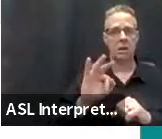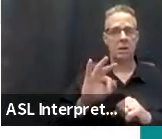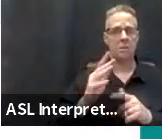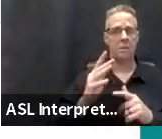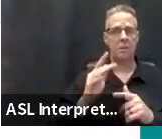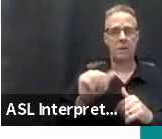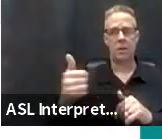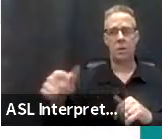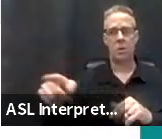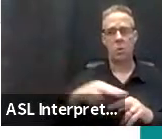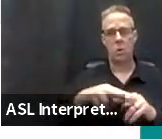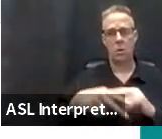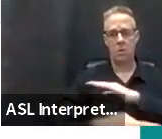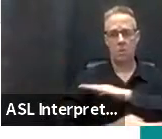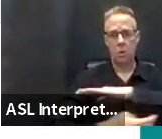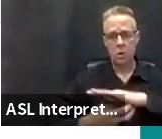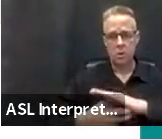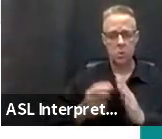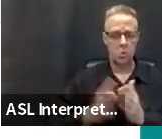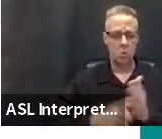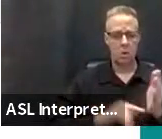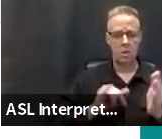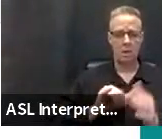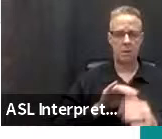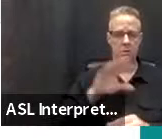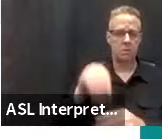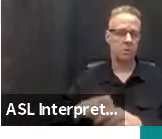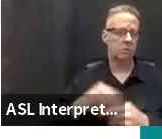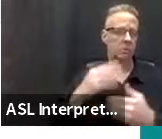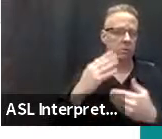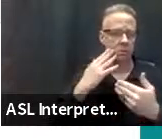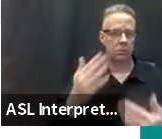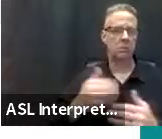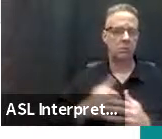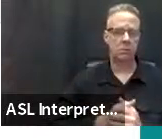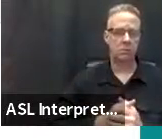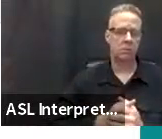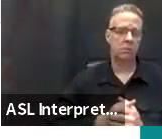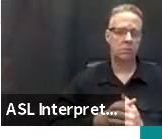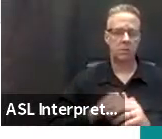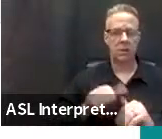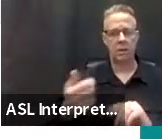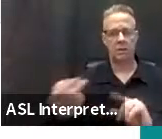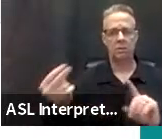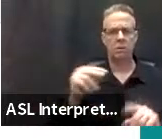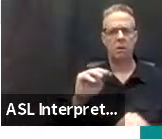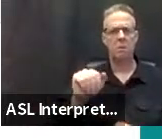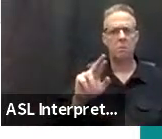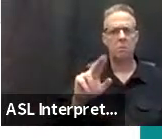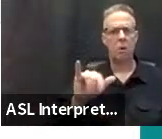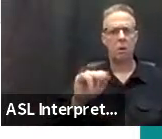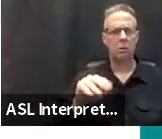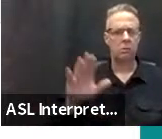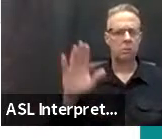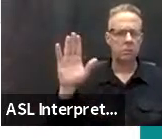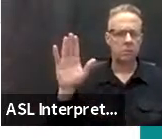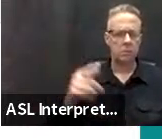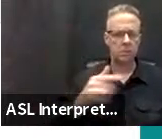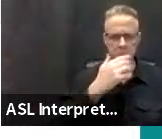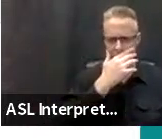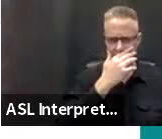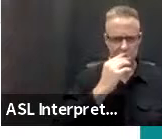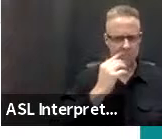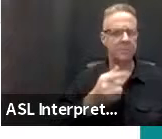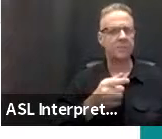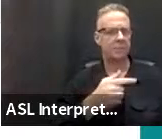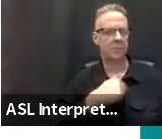bridge, and what that would entail, but it's another way of looking at it. Marlon, do you have your hand up? Yeah, when I was